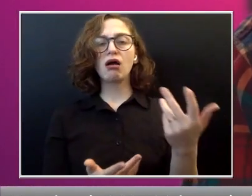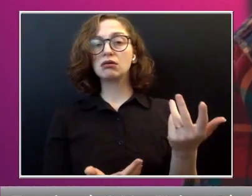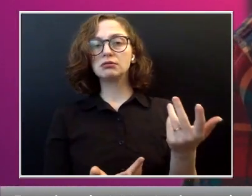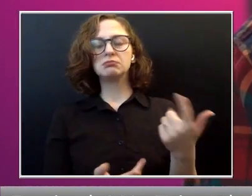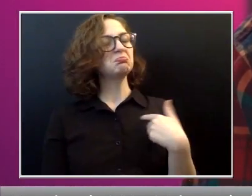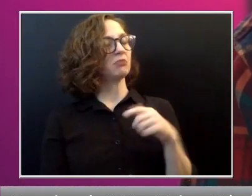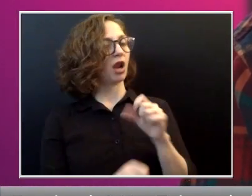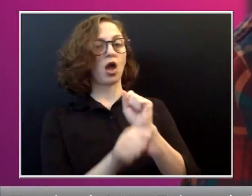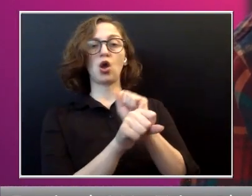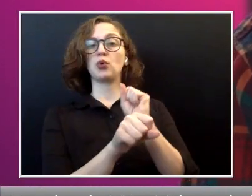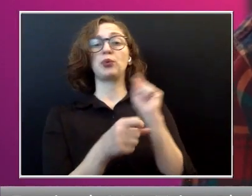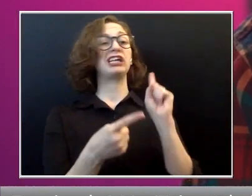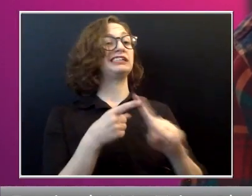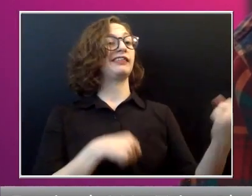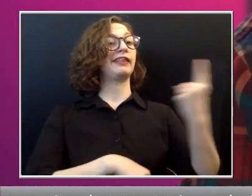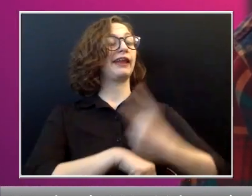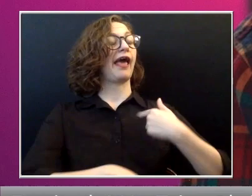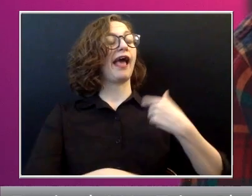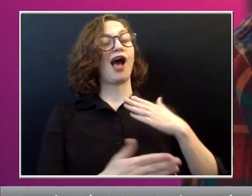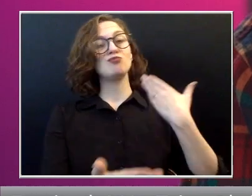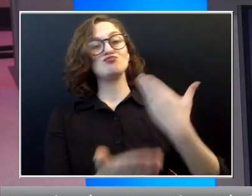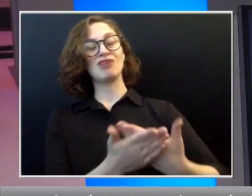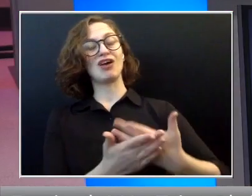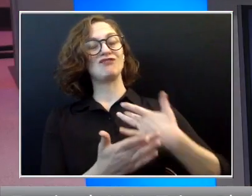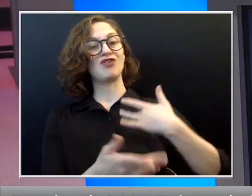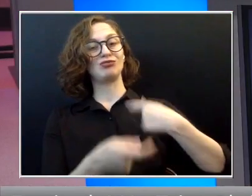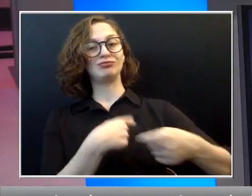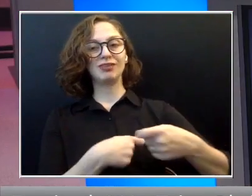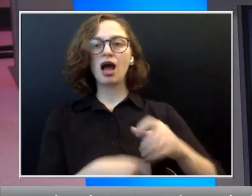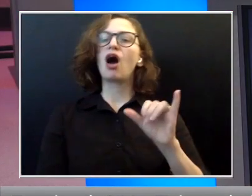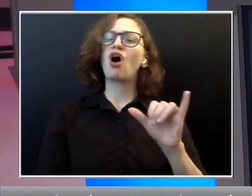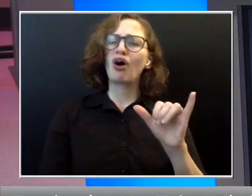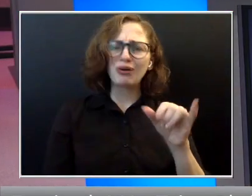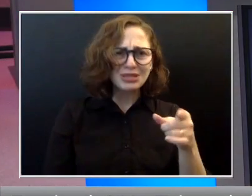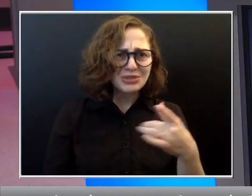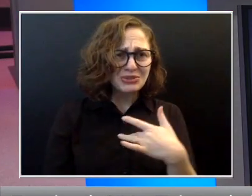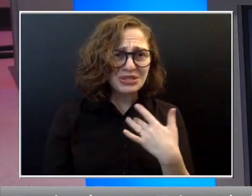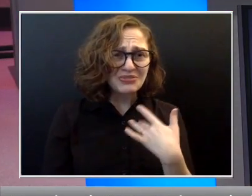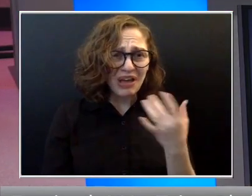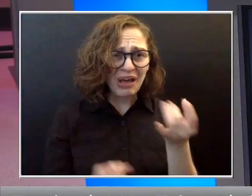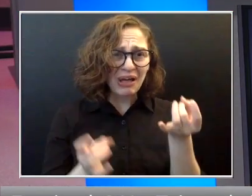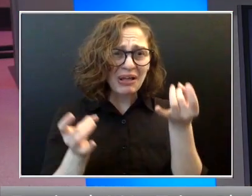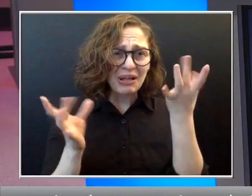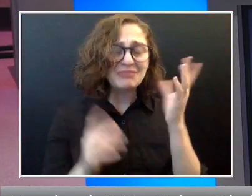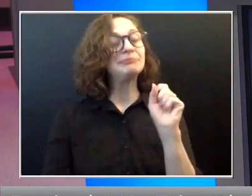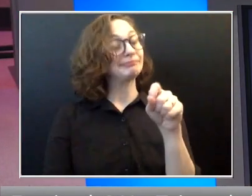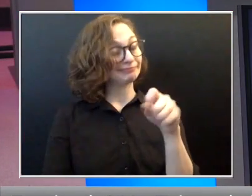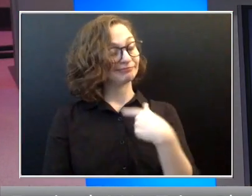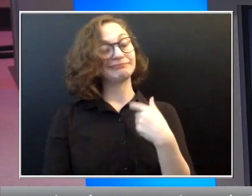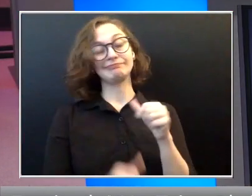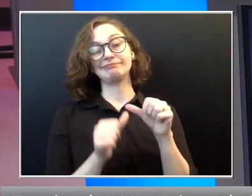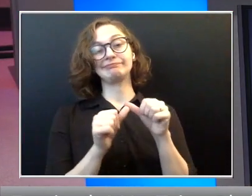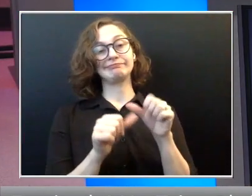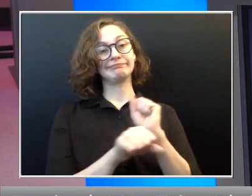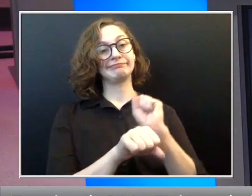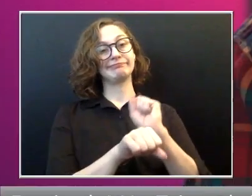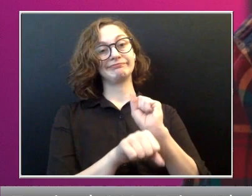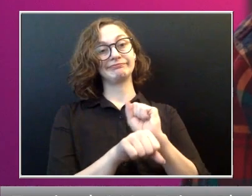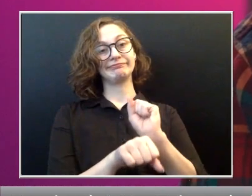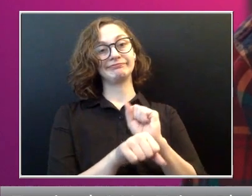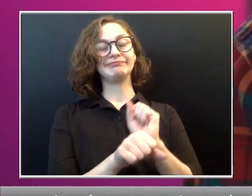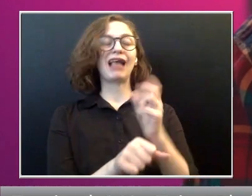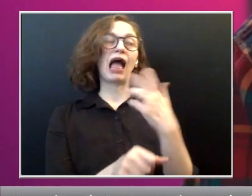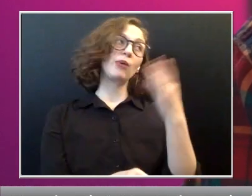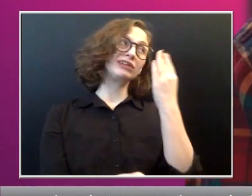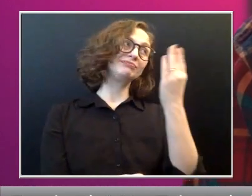came in to. Oh, but Yeah. you just felt miserable? You were just working I exhausted? still was working. I tell people I wasn't moving as fast, but I was still